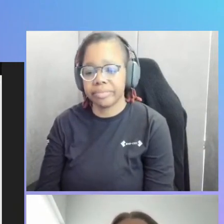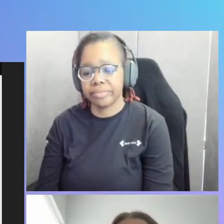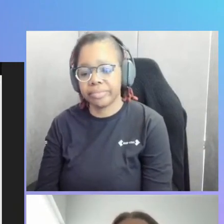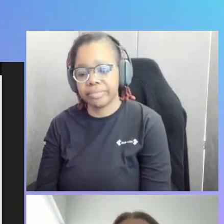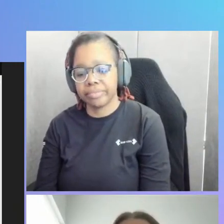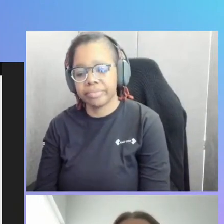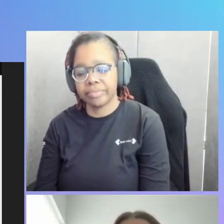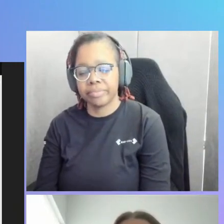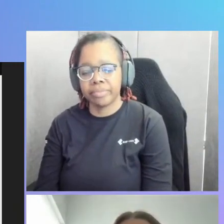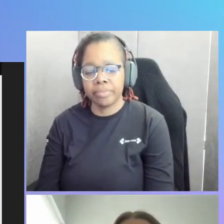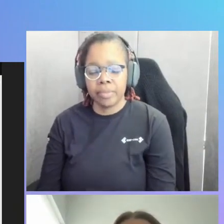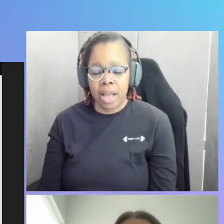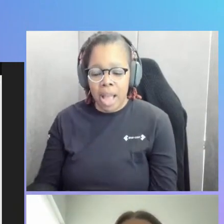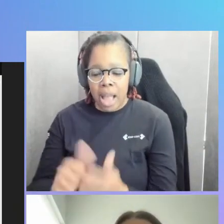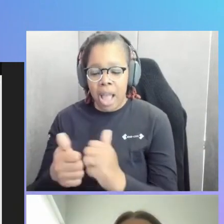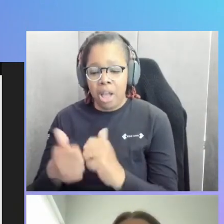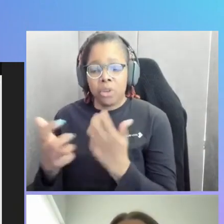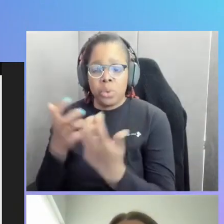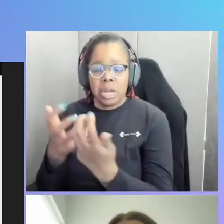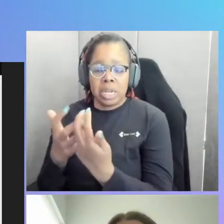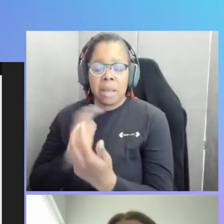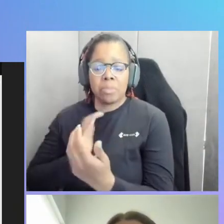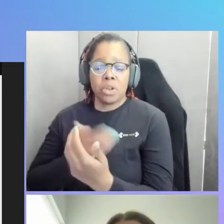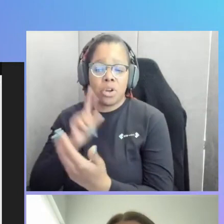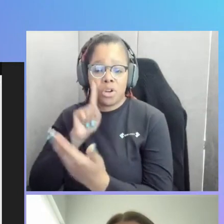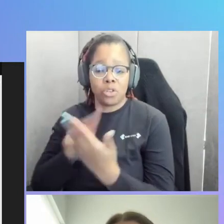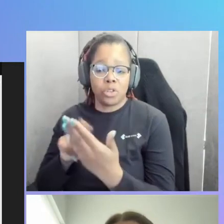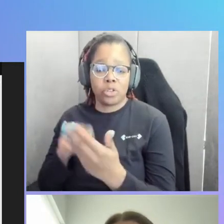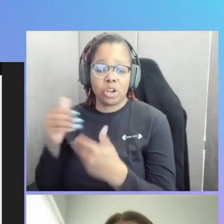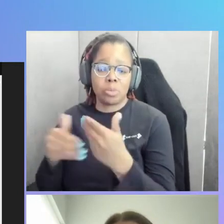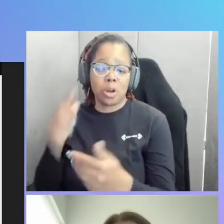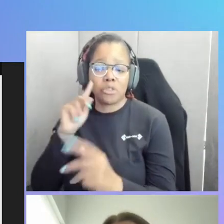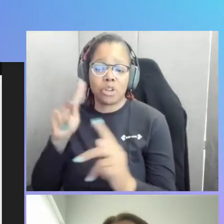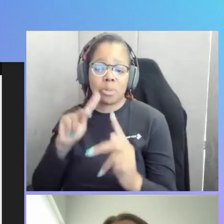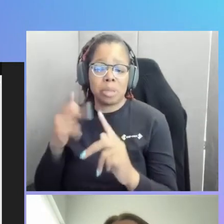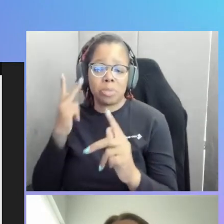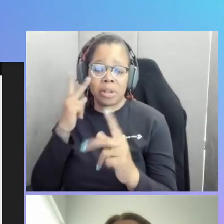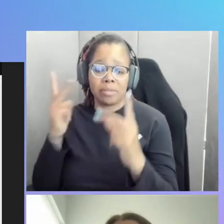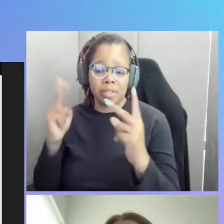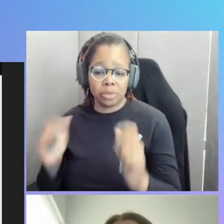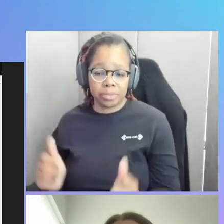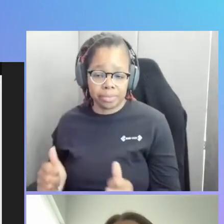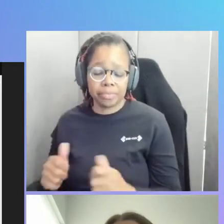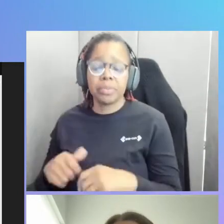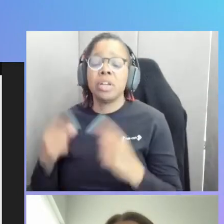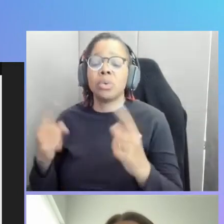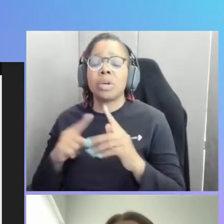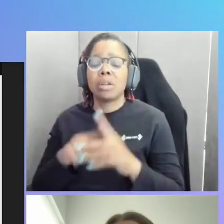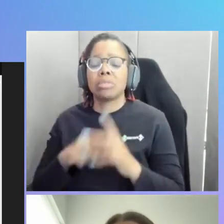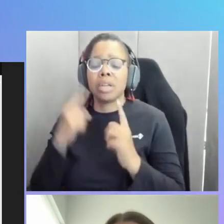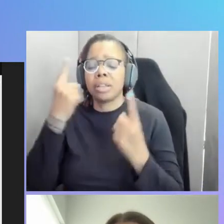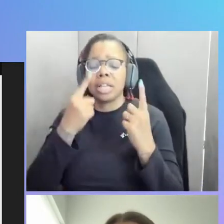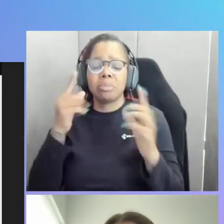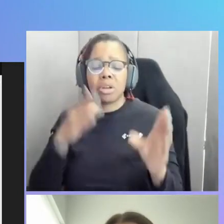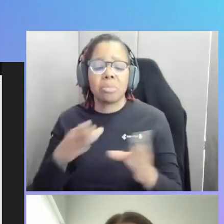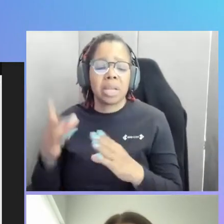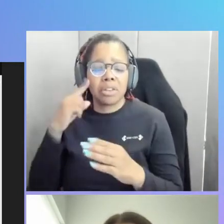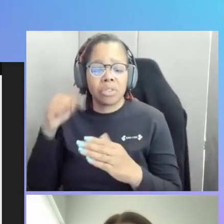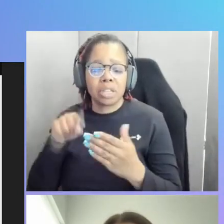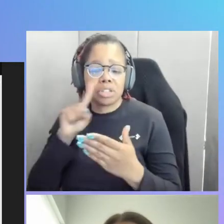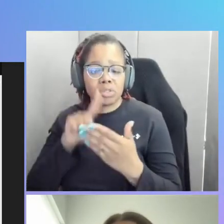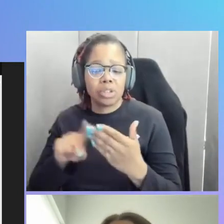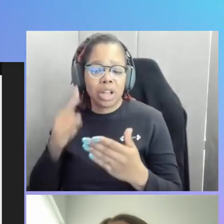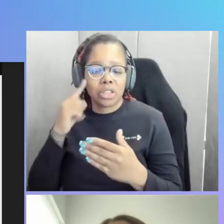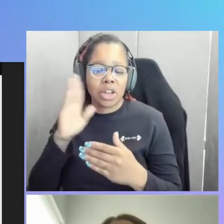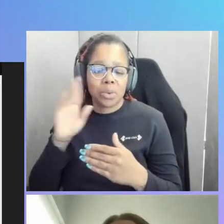Now, how do we adapt our research protocol for participants who have a visual impairment? When I was starting to think about planning for this research, I thought I was going to